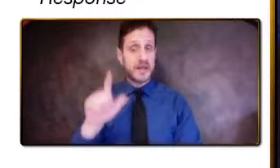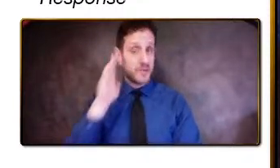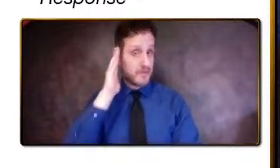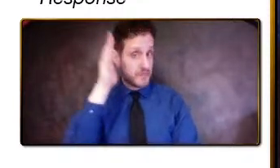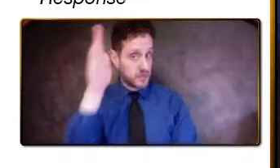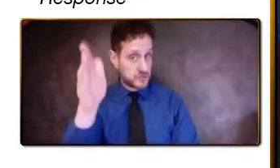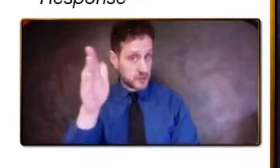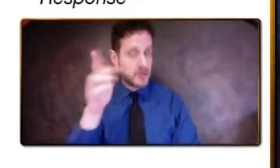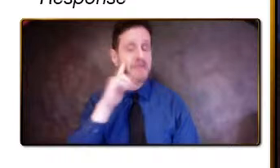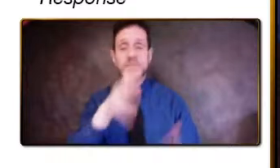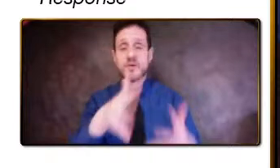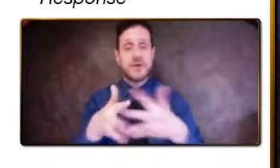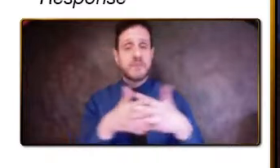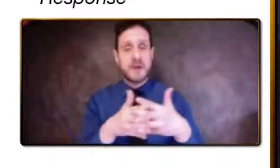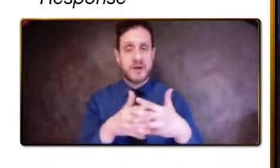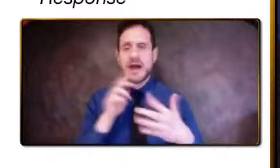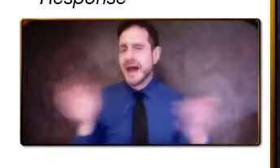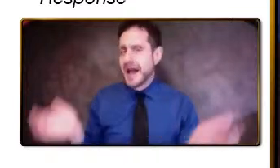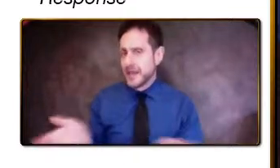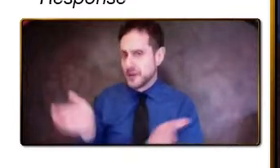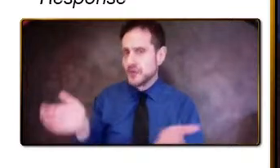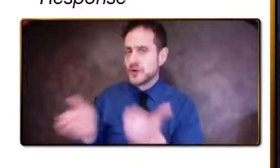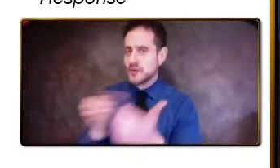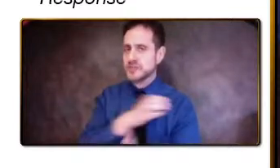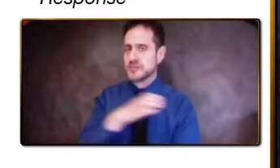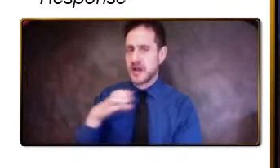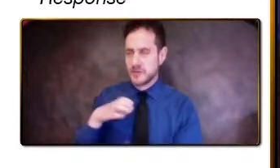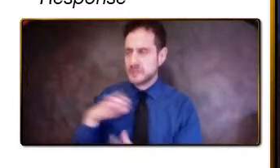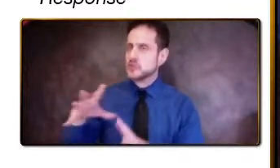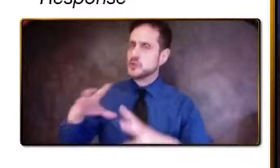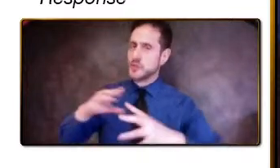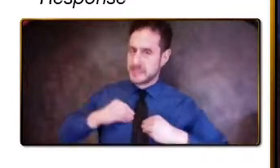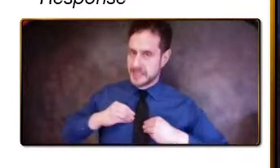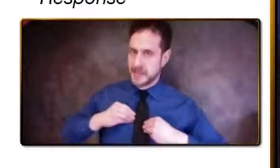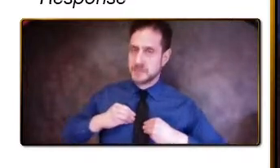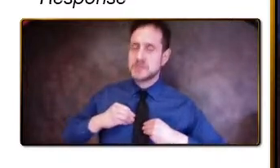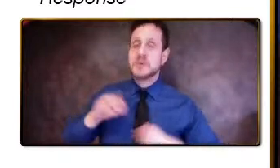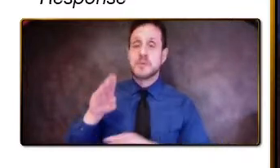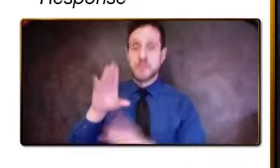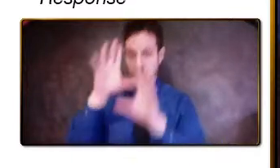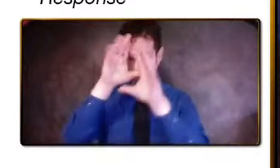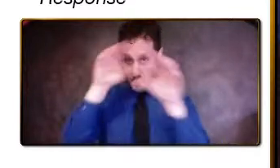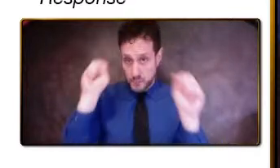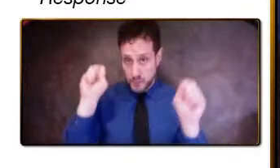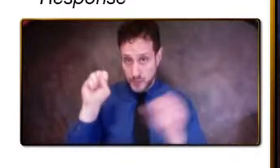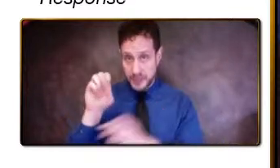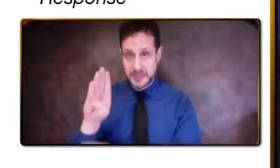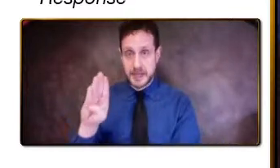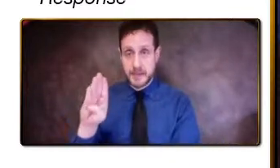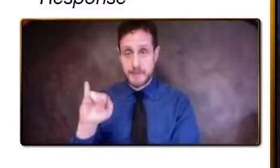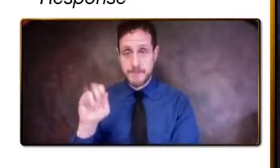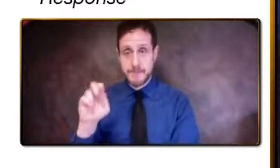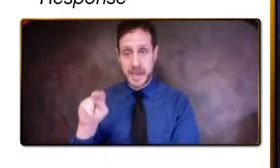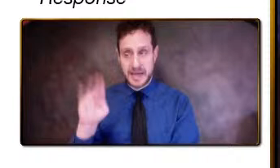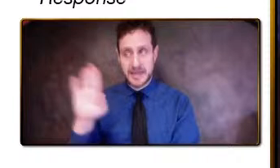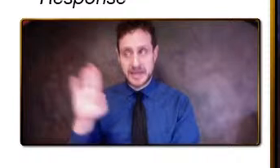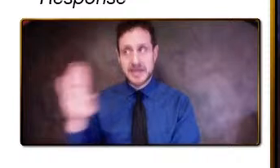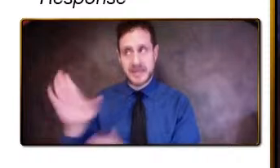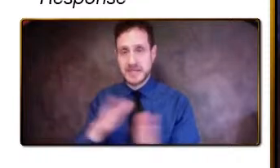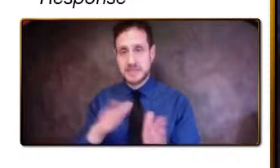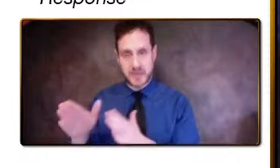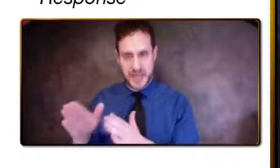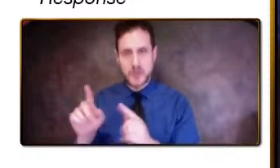I urge the Congress to take up the Biden plan immediately. Here on the home front in our